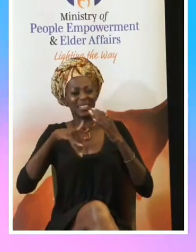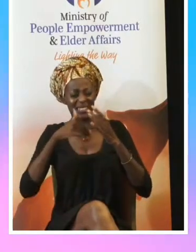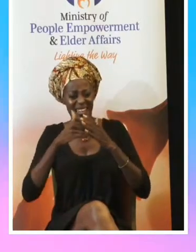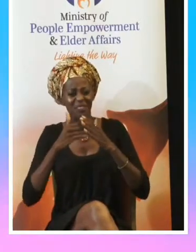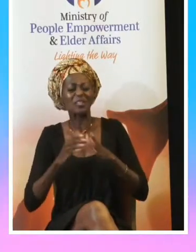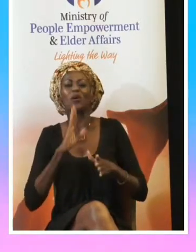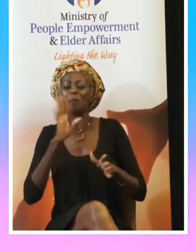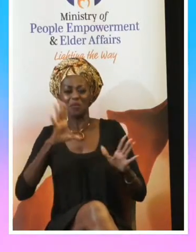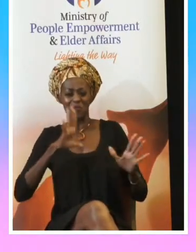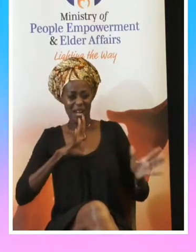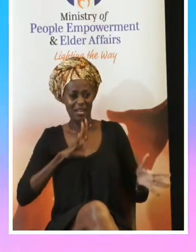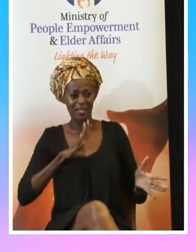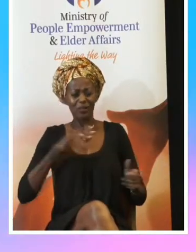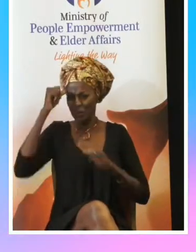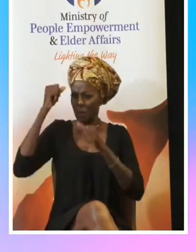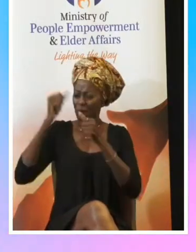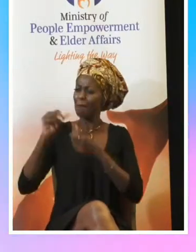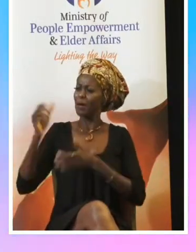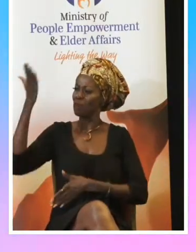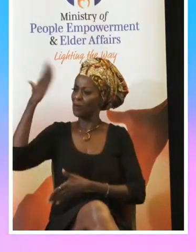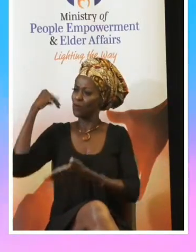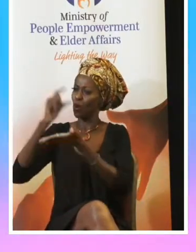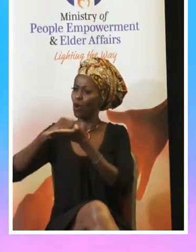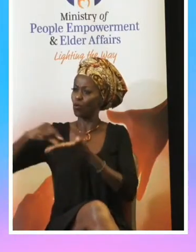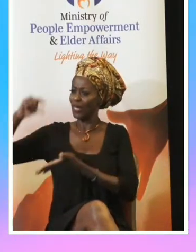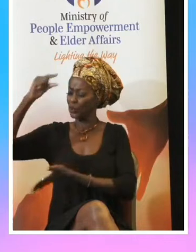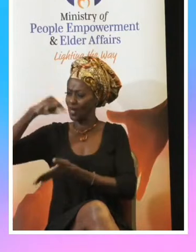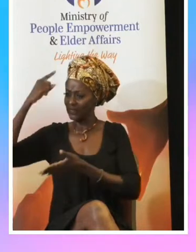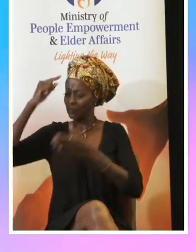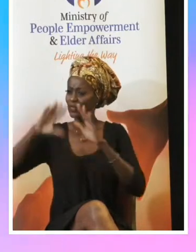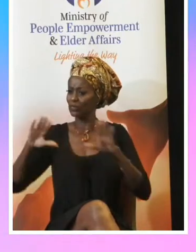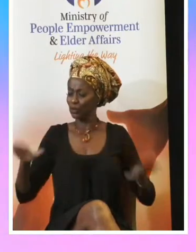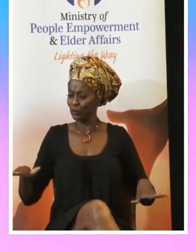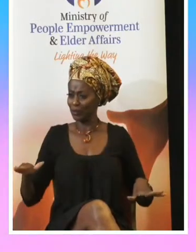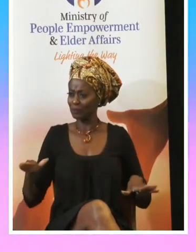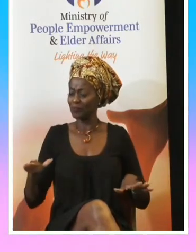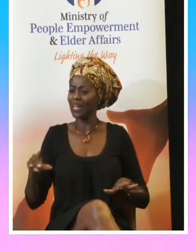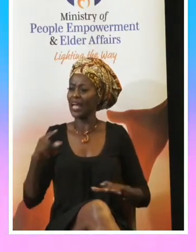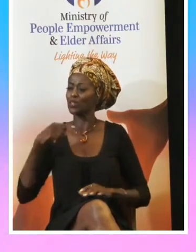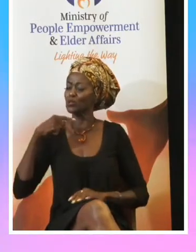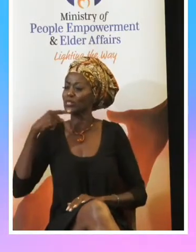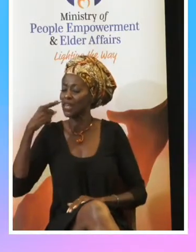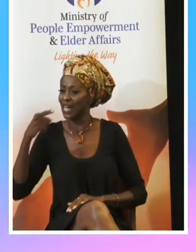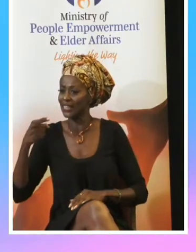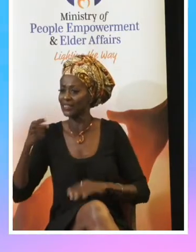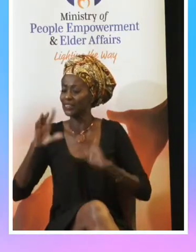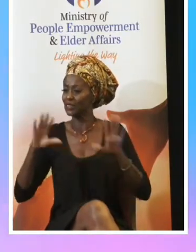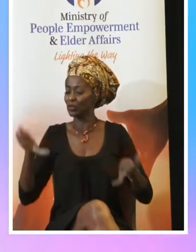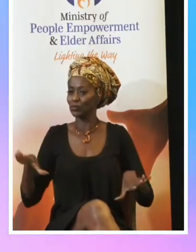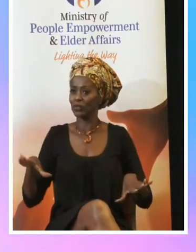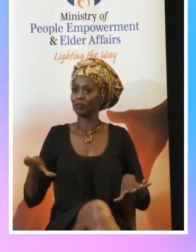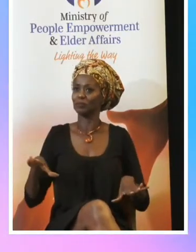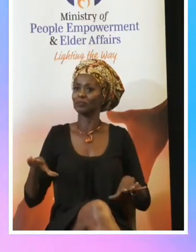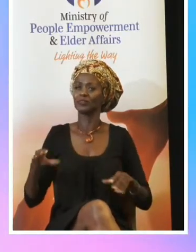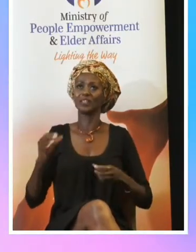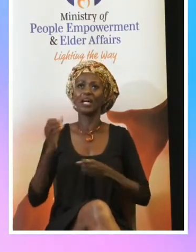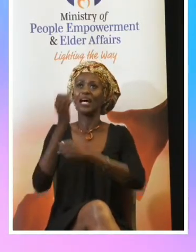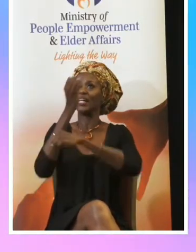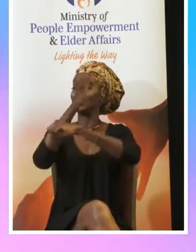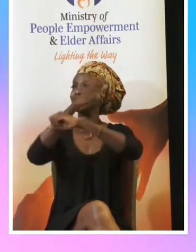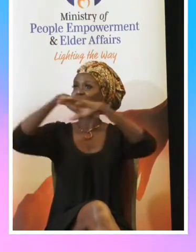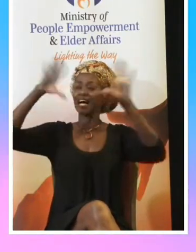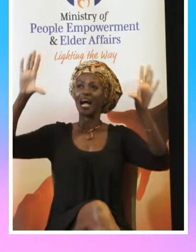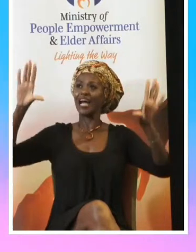the graduation for the children, and you left this court with the children. The sky is not the limit.